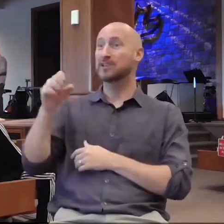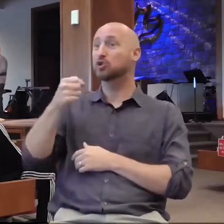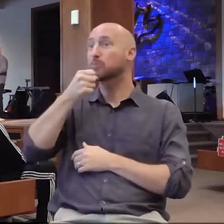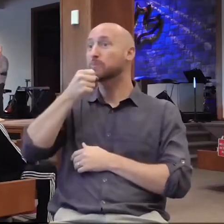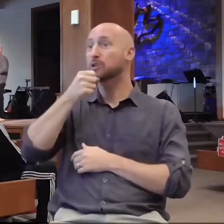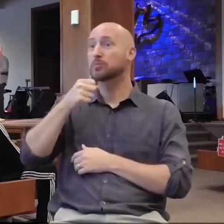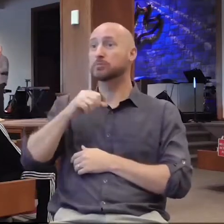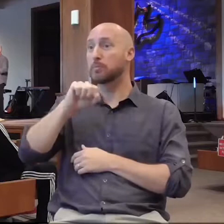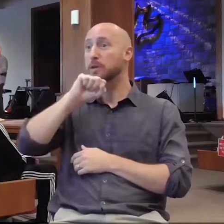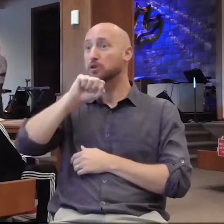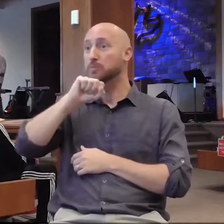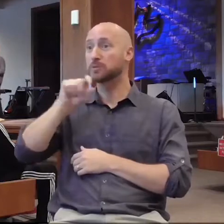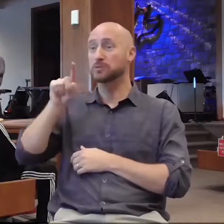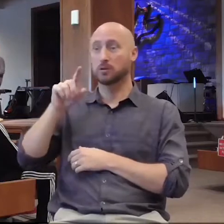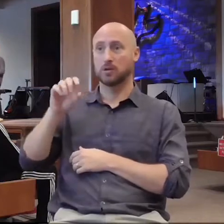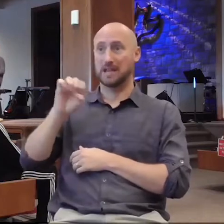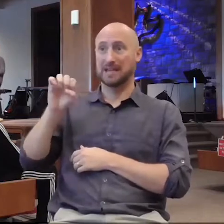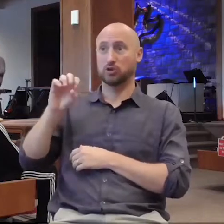at Ephesus,